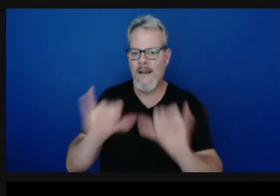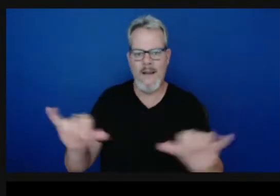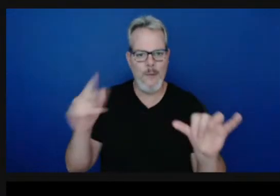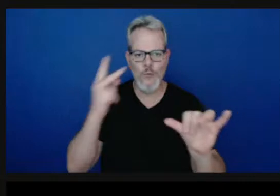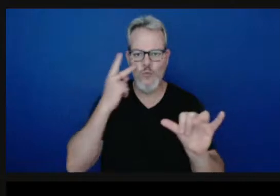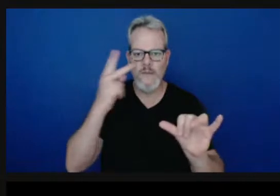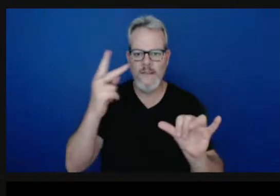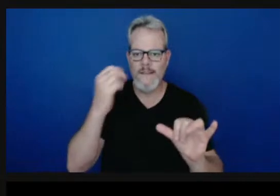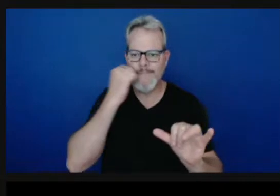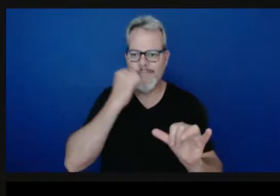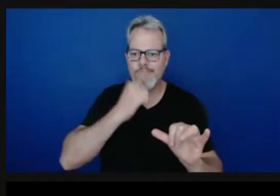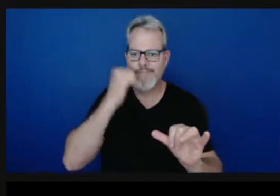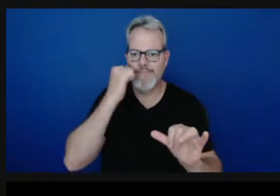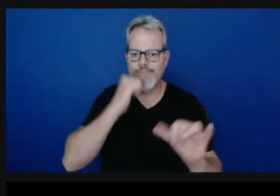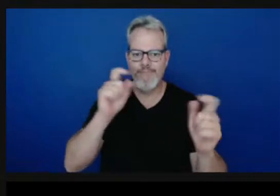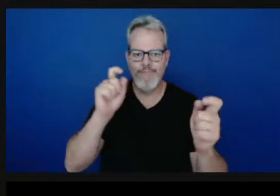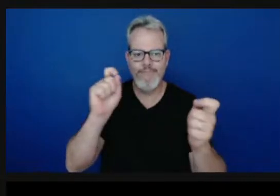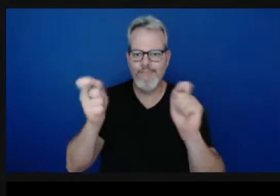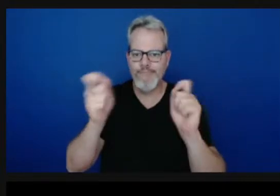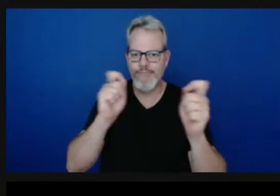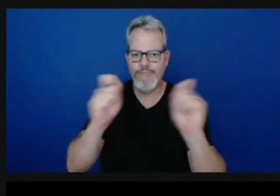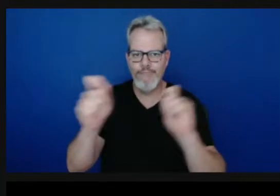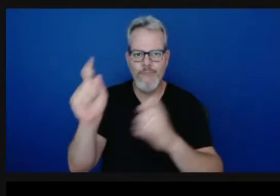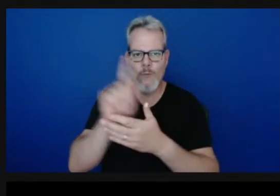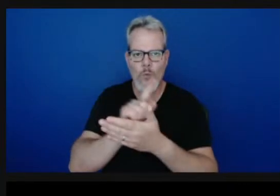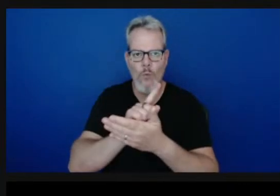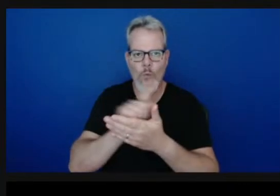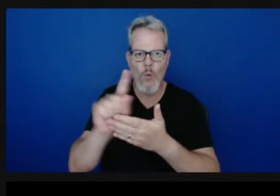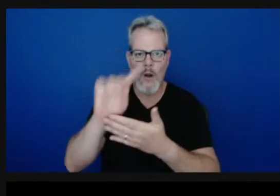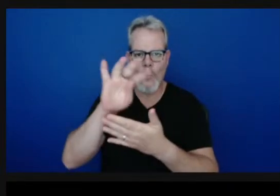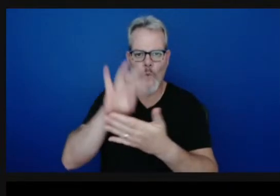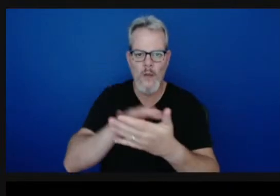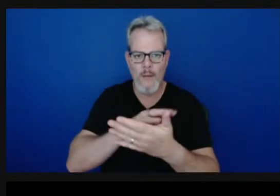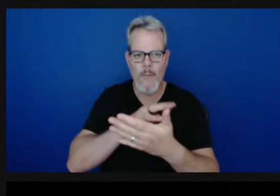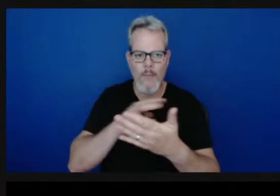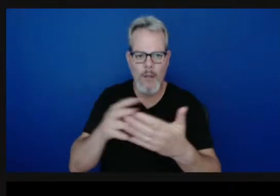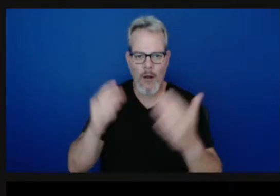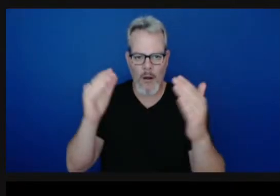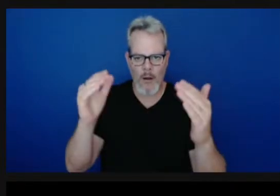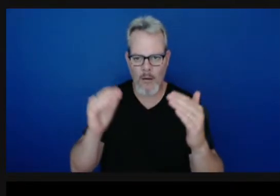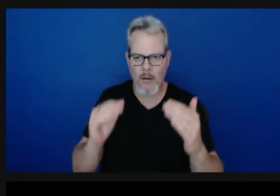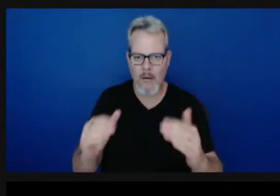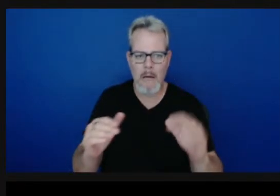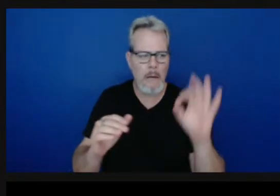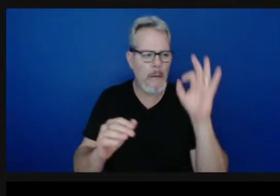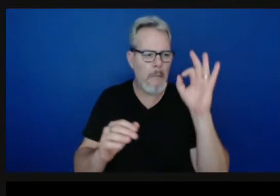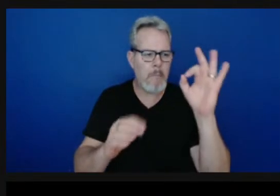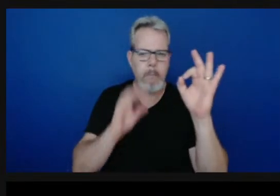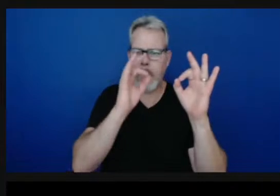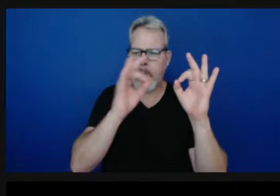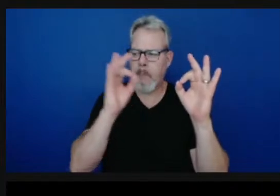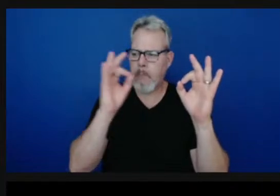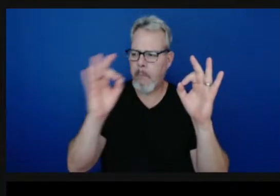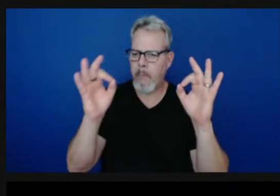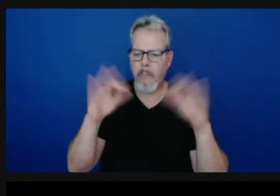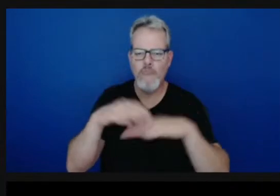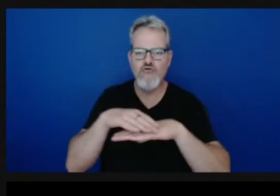in tilt in a 1-week plot. Very few earthquakes, mostly shallow during that same time